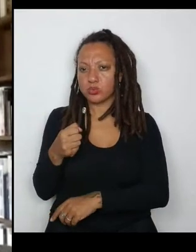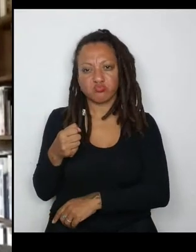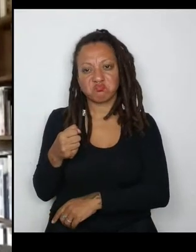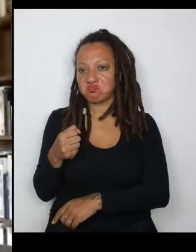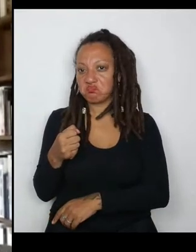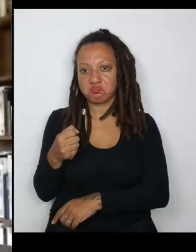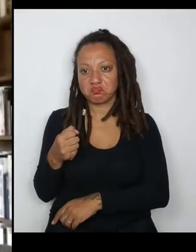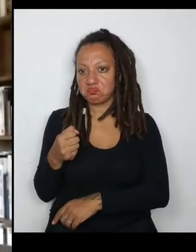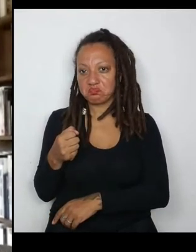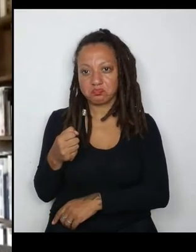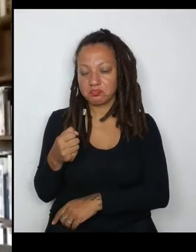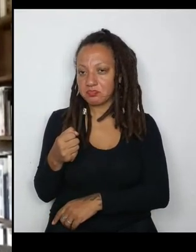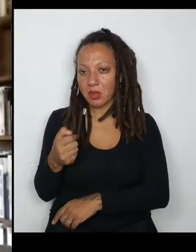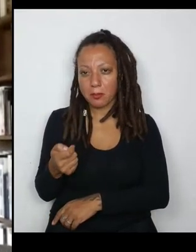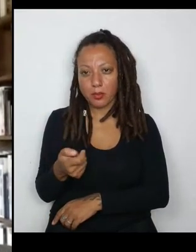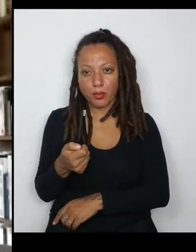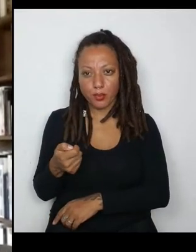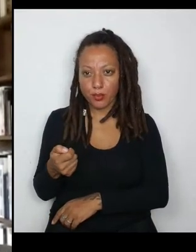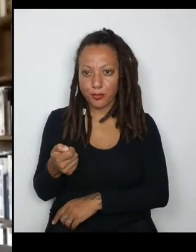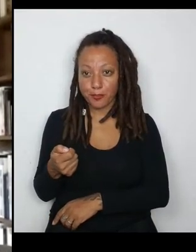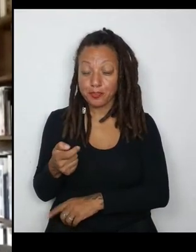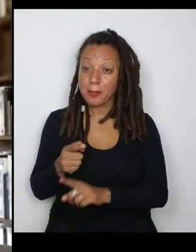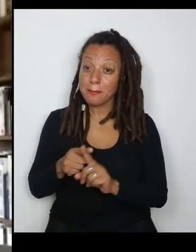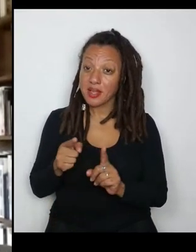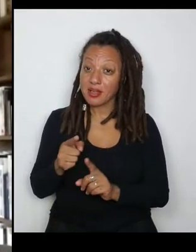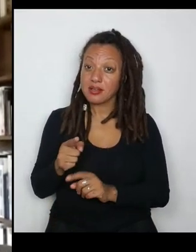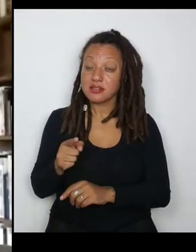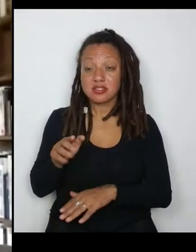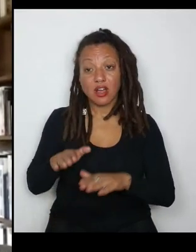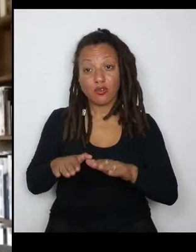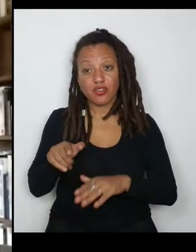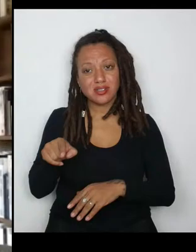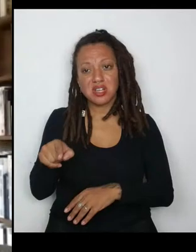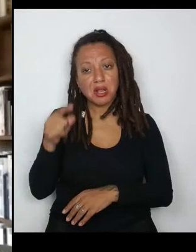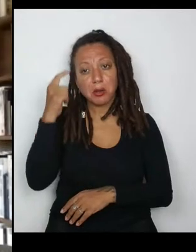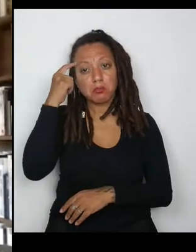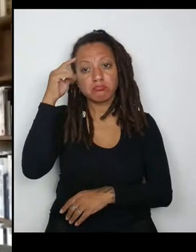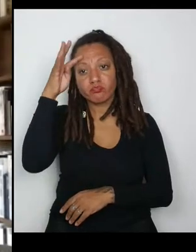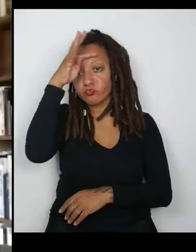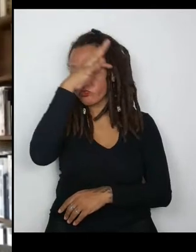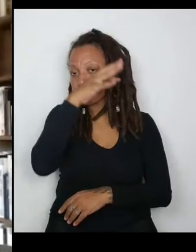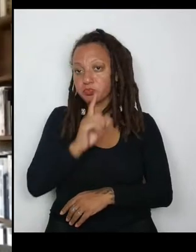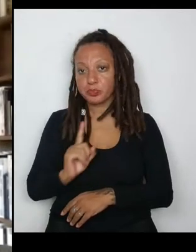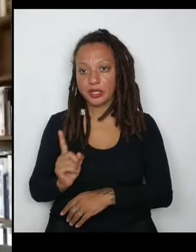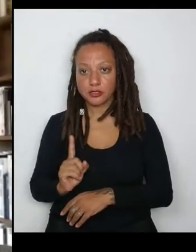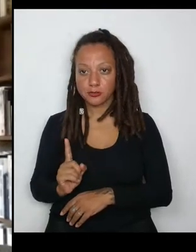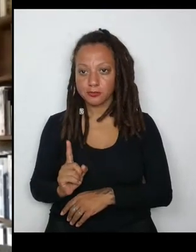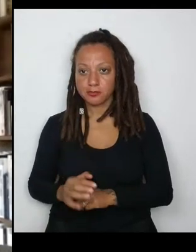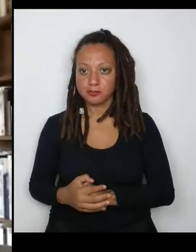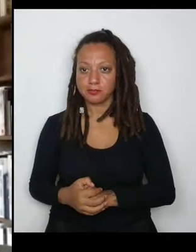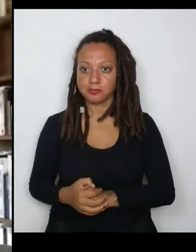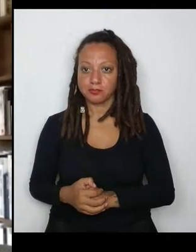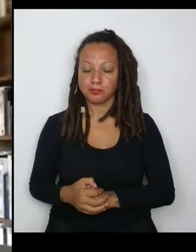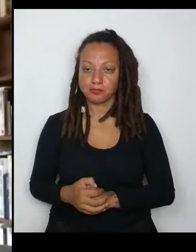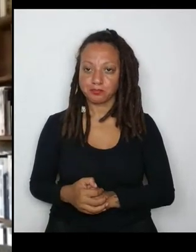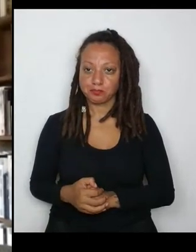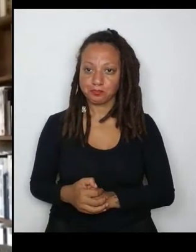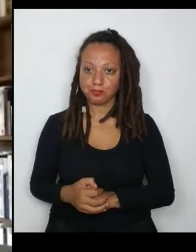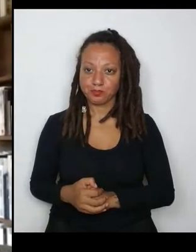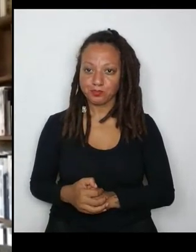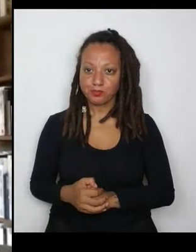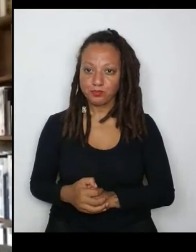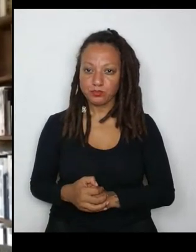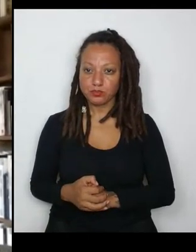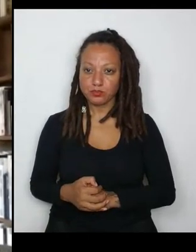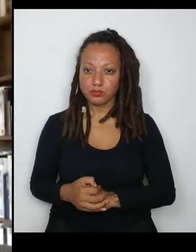that's probably true um and then he's had of course this sort of disproportionate heroicizing